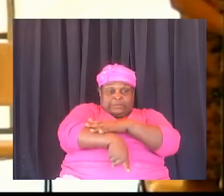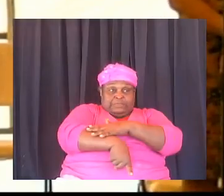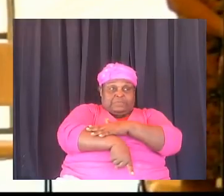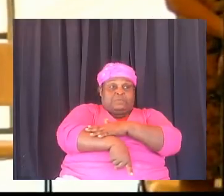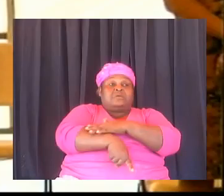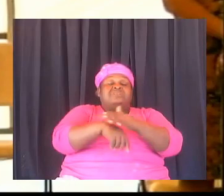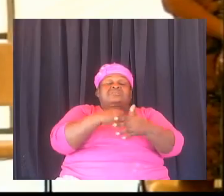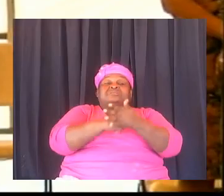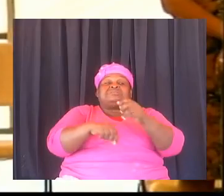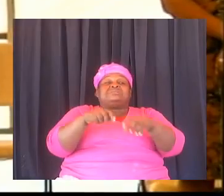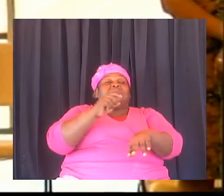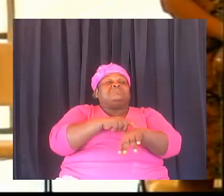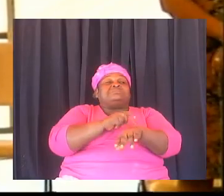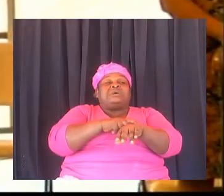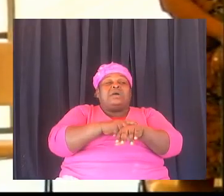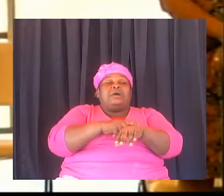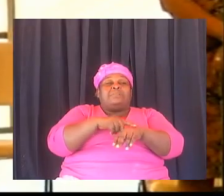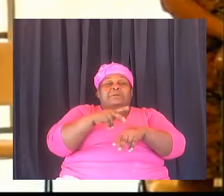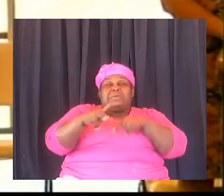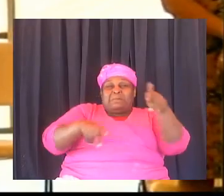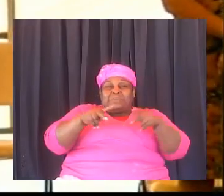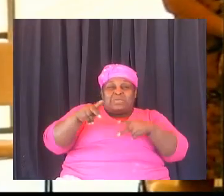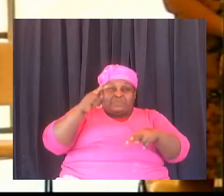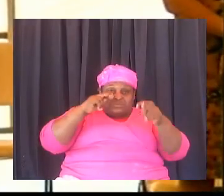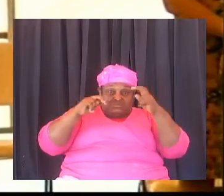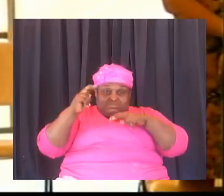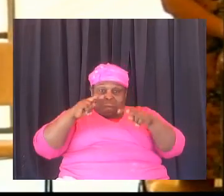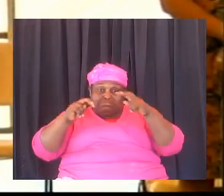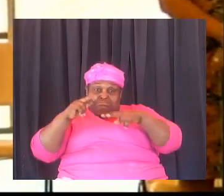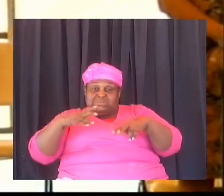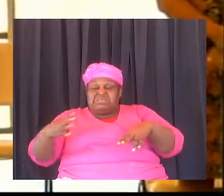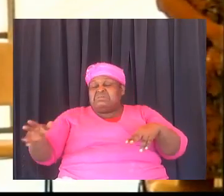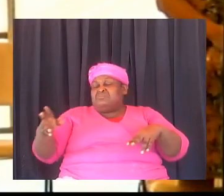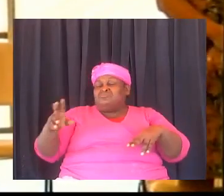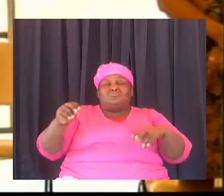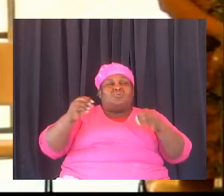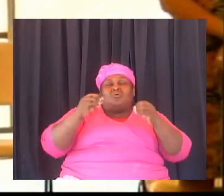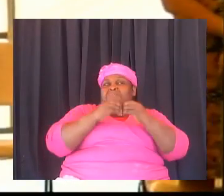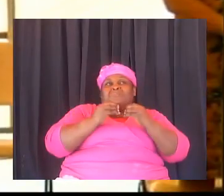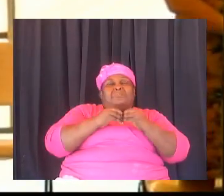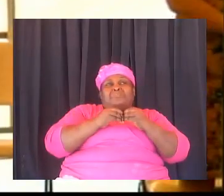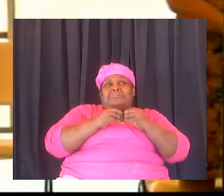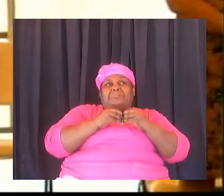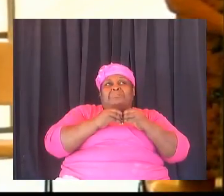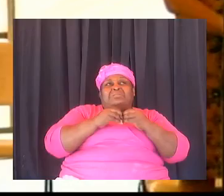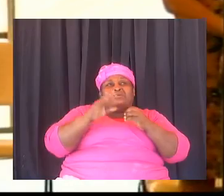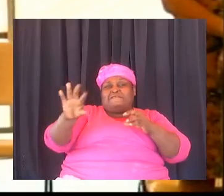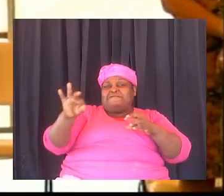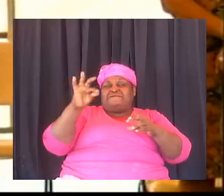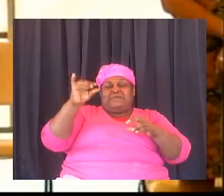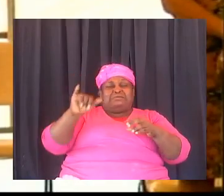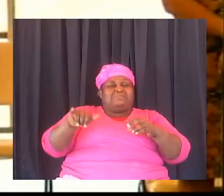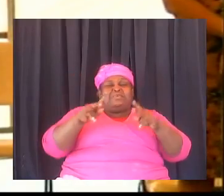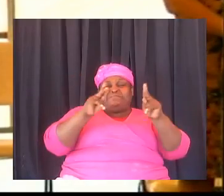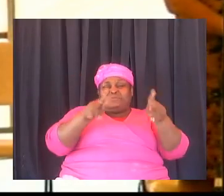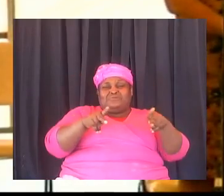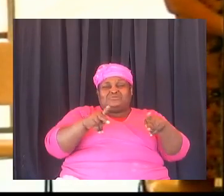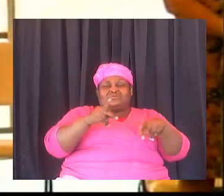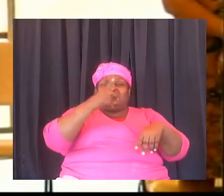But sometimes people assess the thing and say, I can't go anymore. But I have found that the person